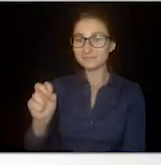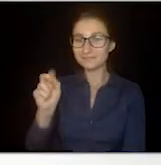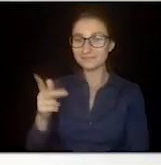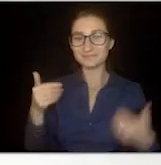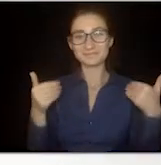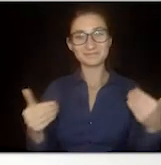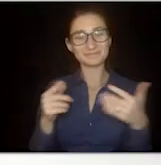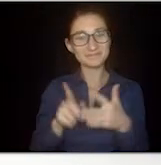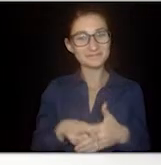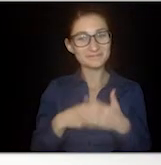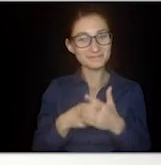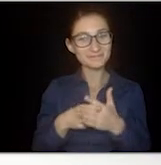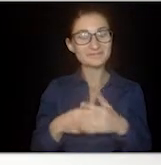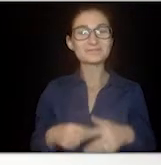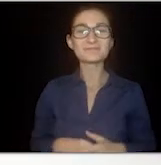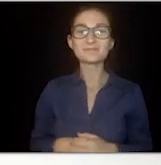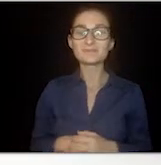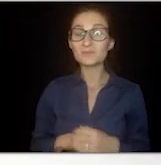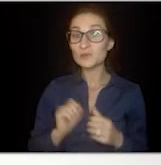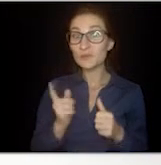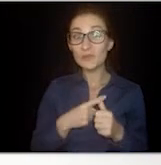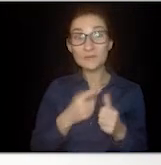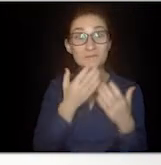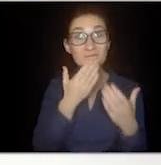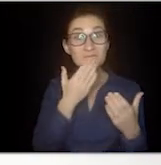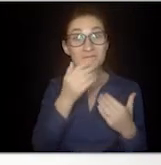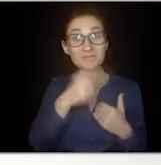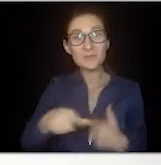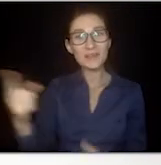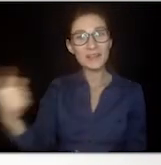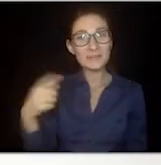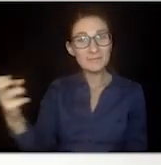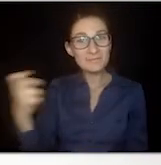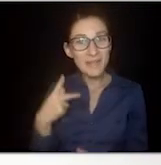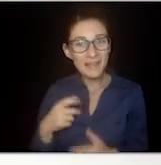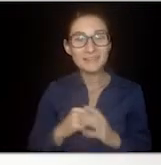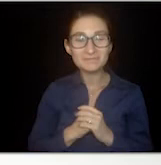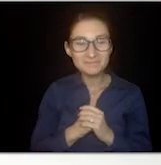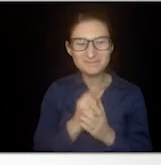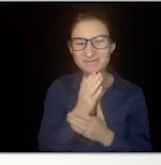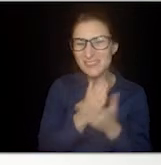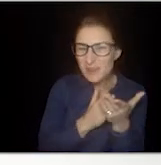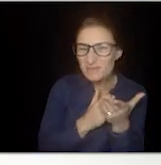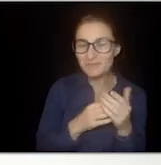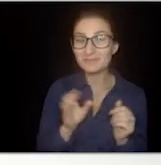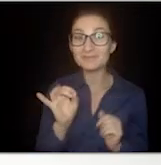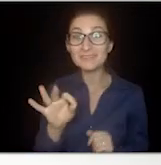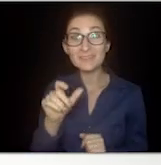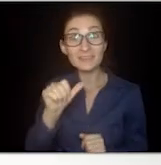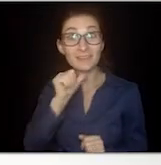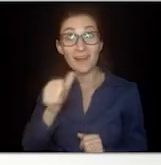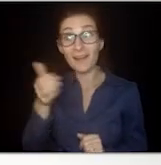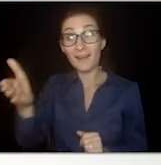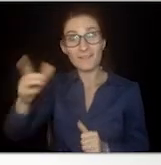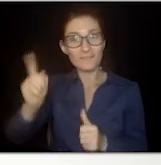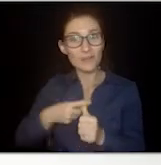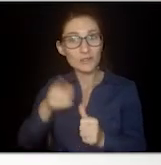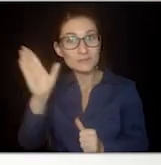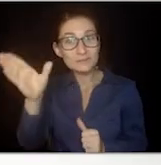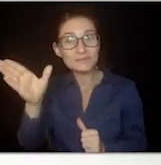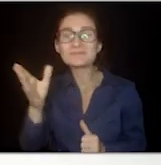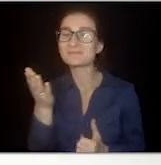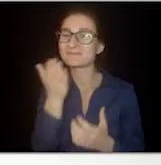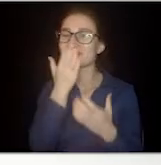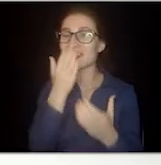I guess we're going to get started. And first, thank you for coming back, some of you. And if you weren't with us the first time, thank you